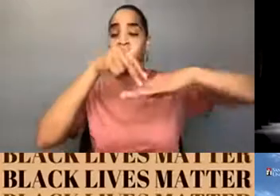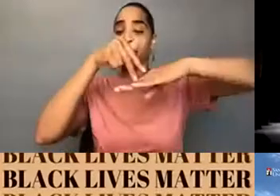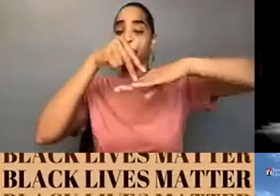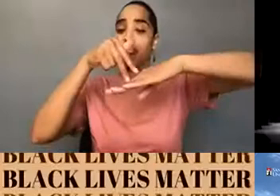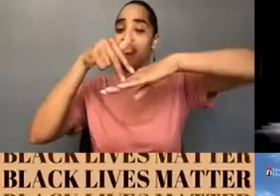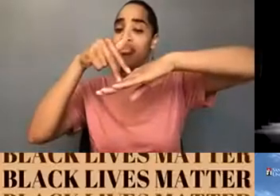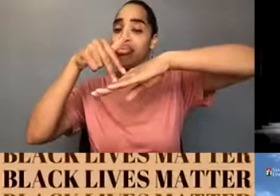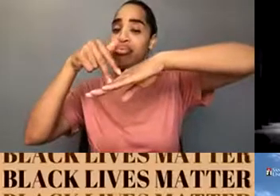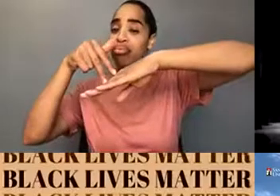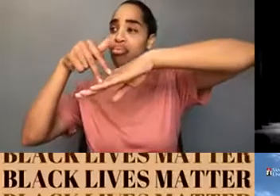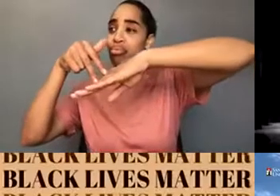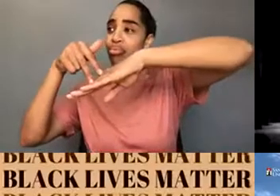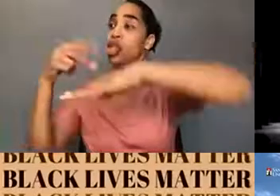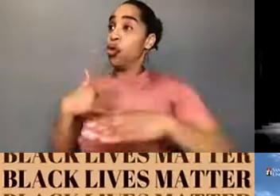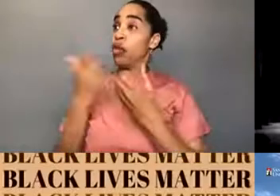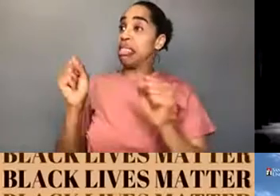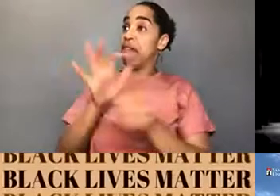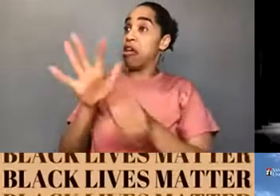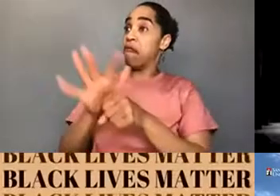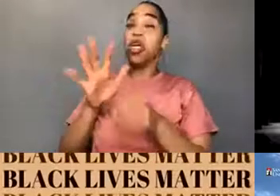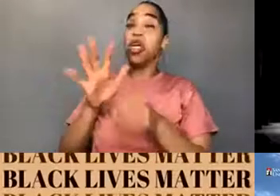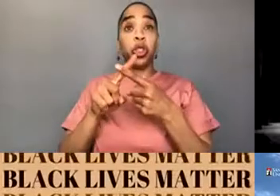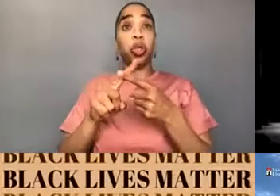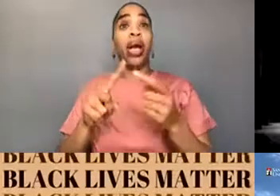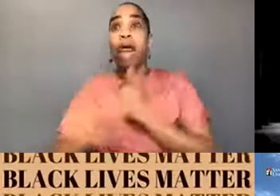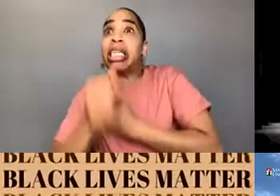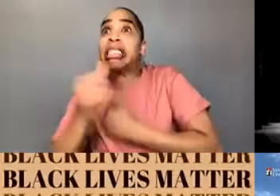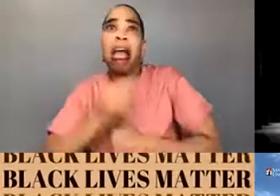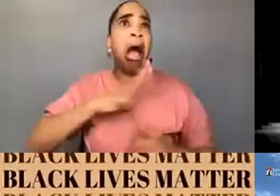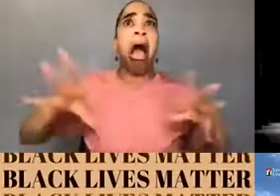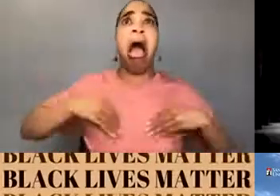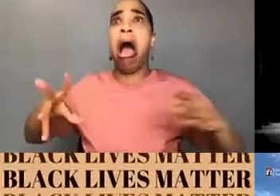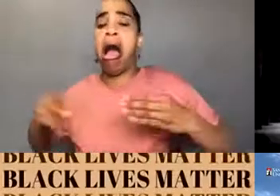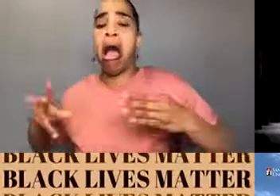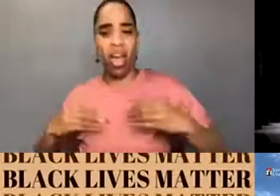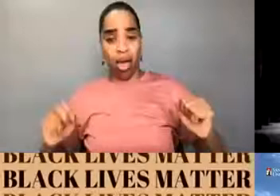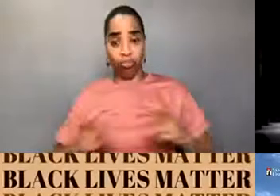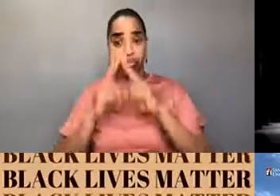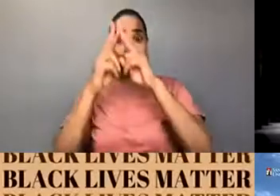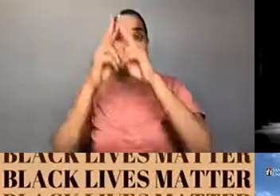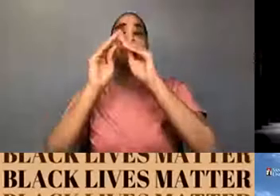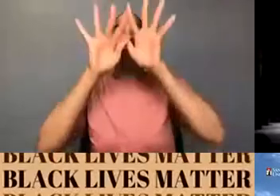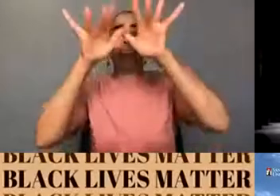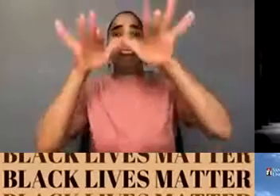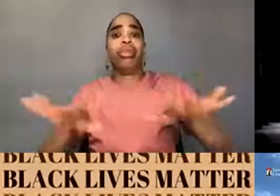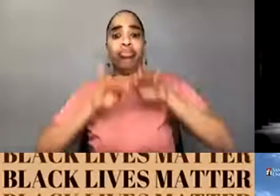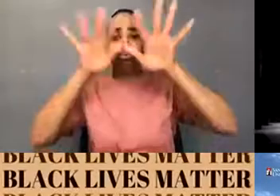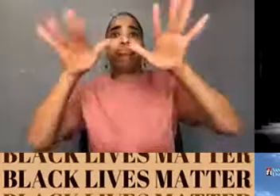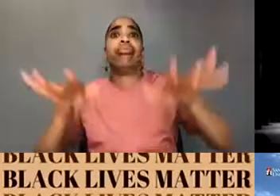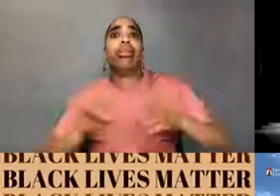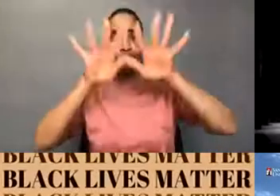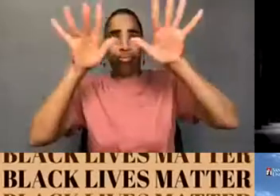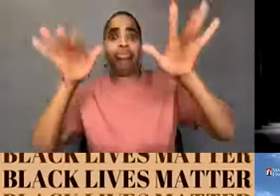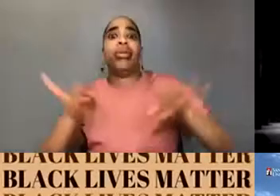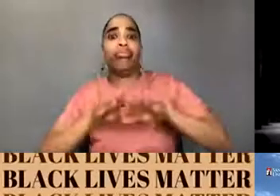new ways to put yourself in danger. When the body thinks it may be swallowing its last breath, the adrenal glands release hormones into the blood.